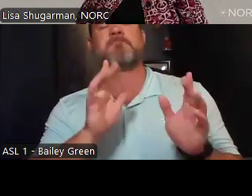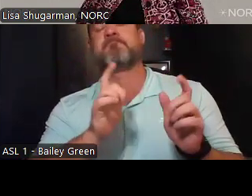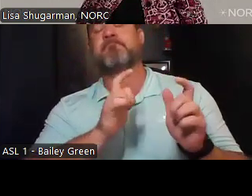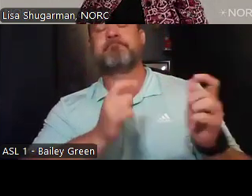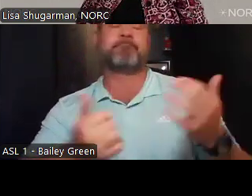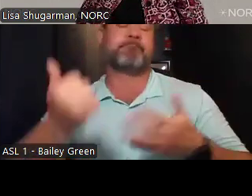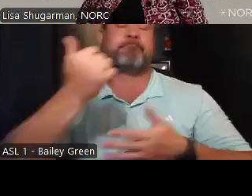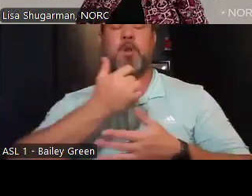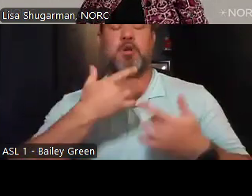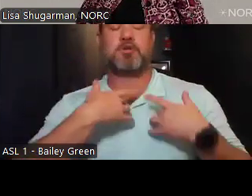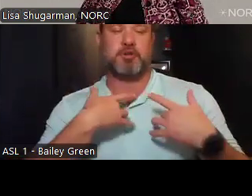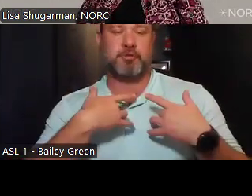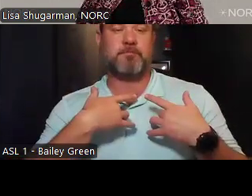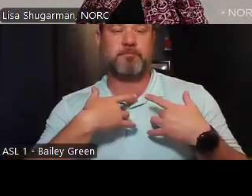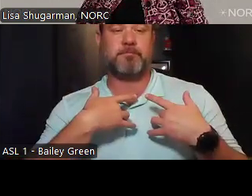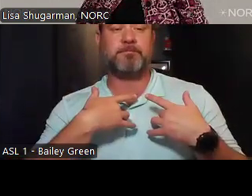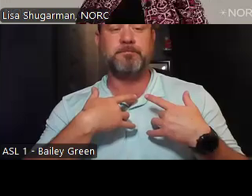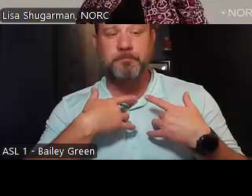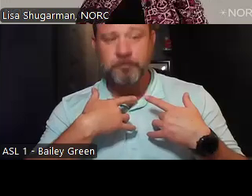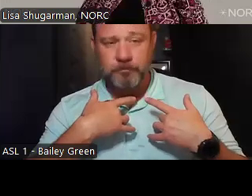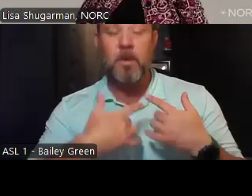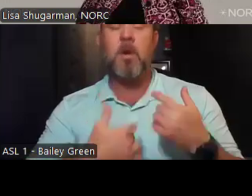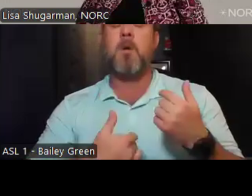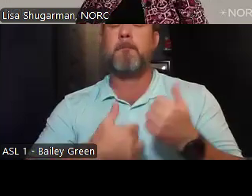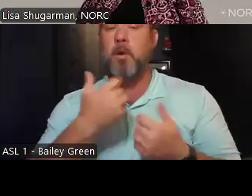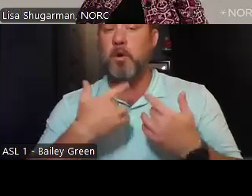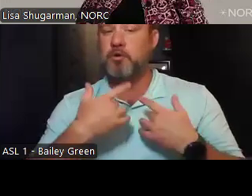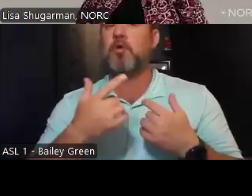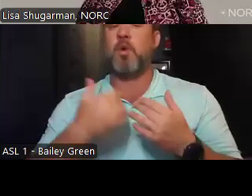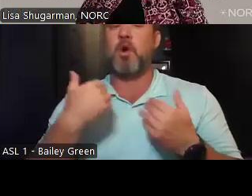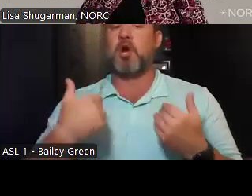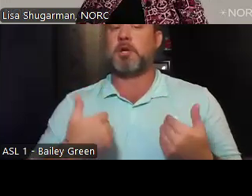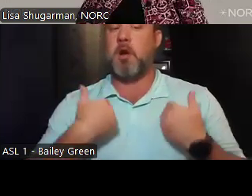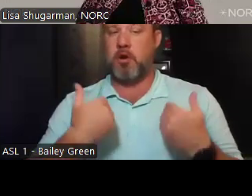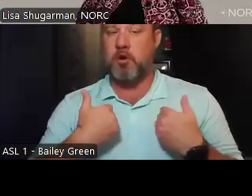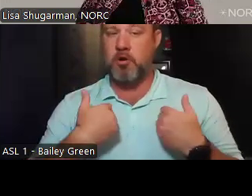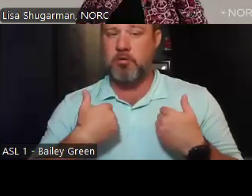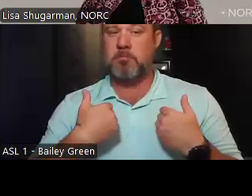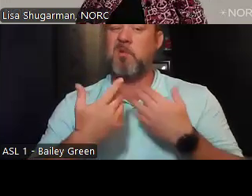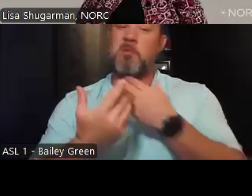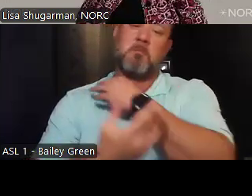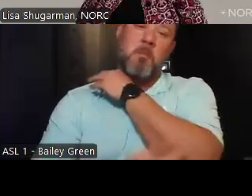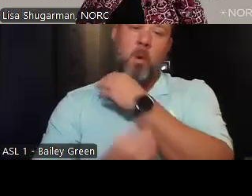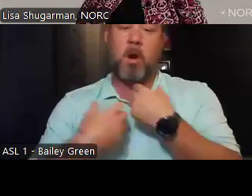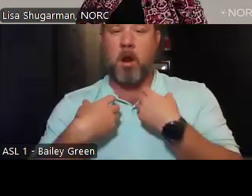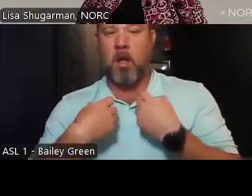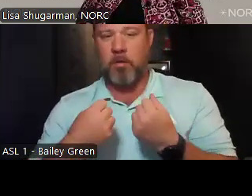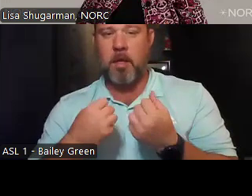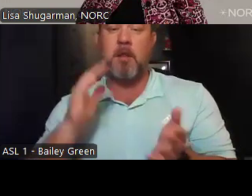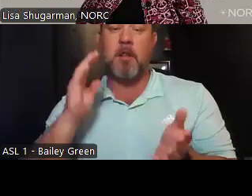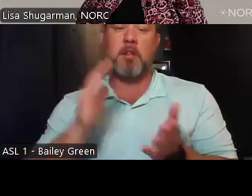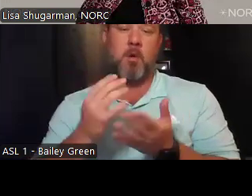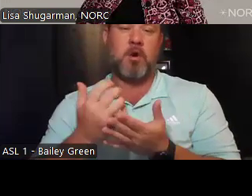concerns. Those most concerned tended to be younger, in fair or poor health, and with lower household